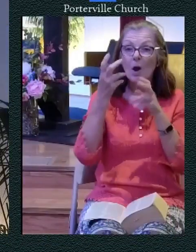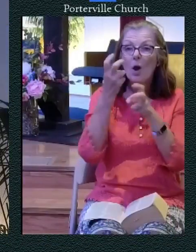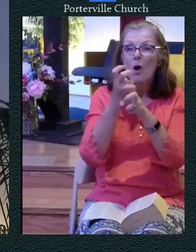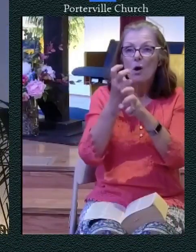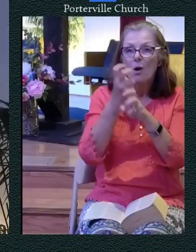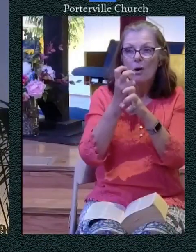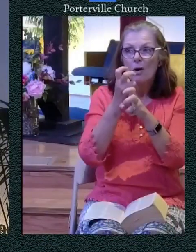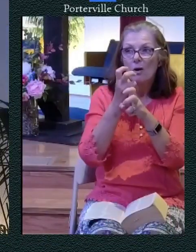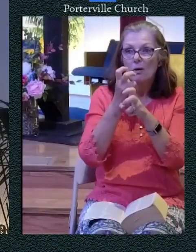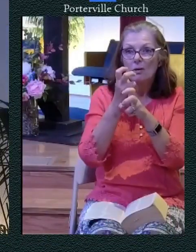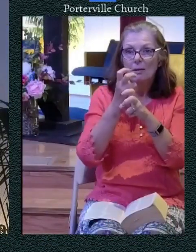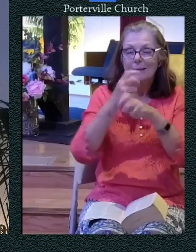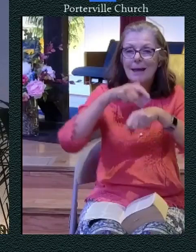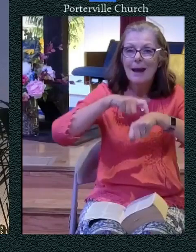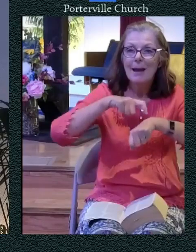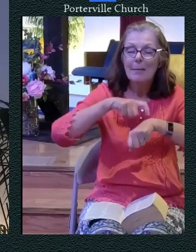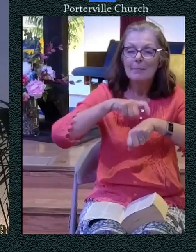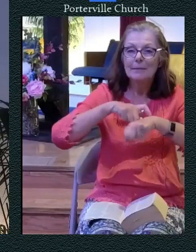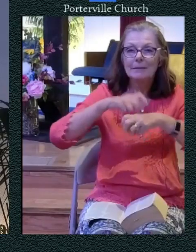difficulty, suffering.